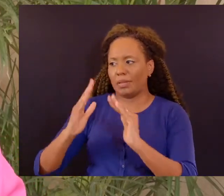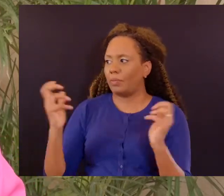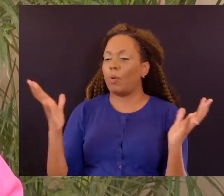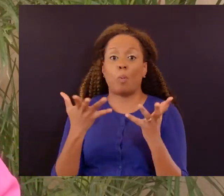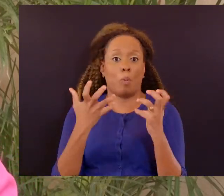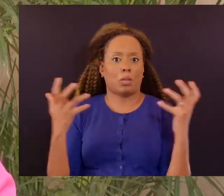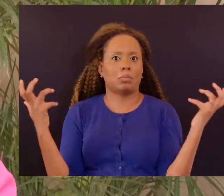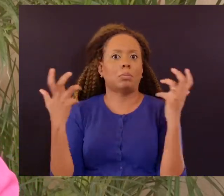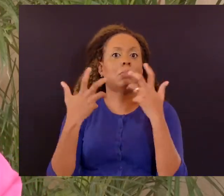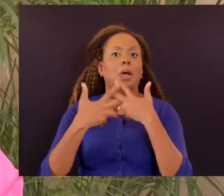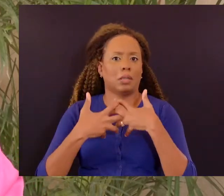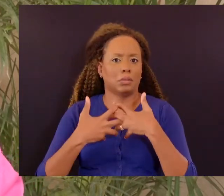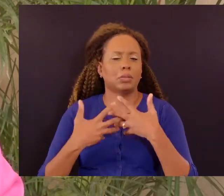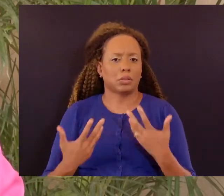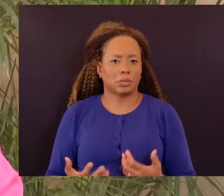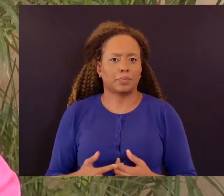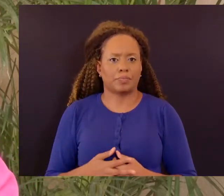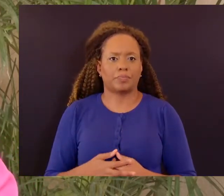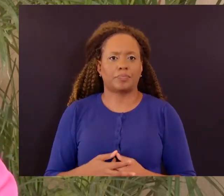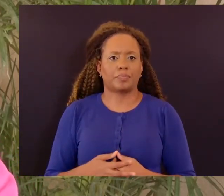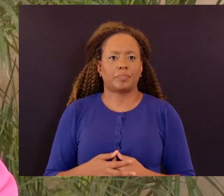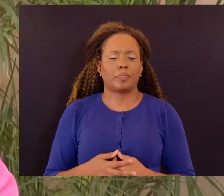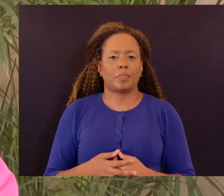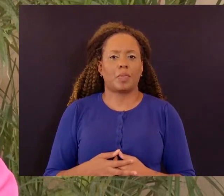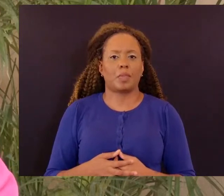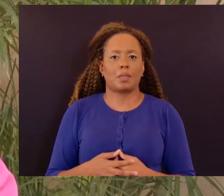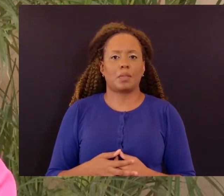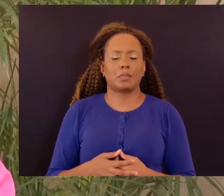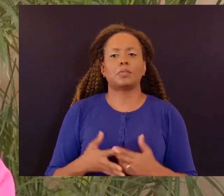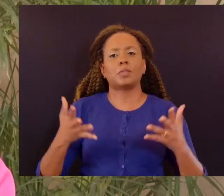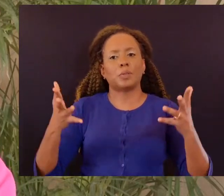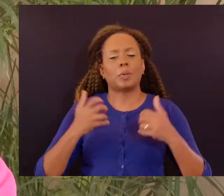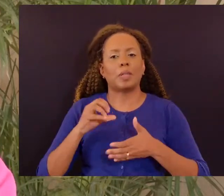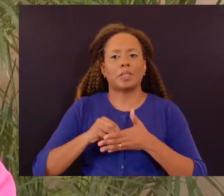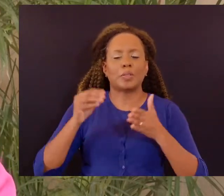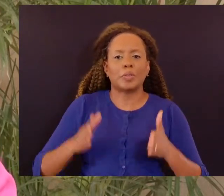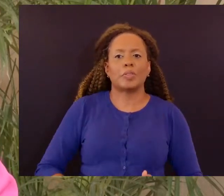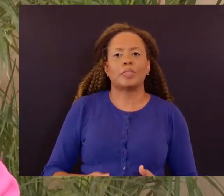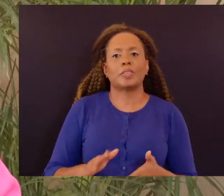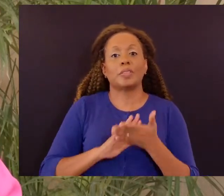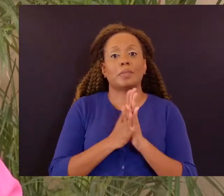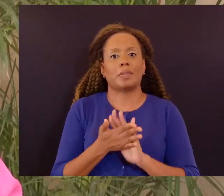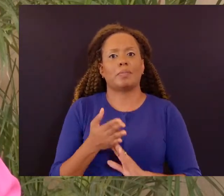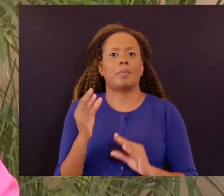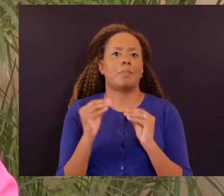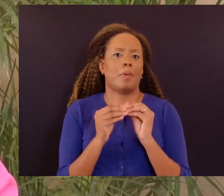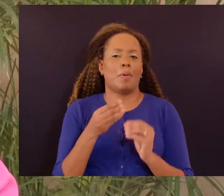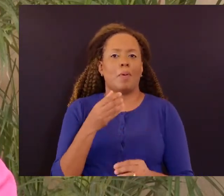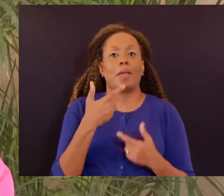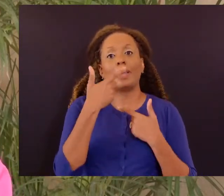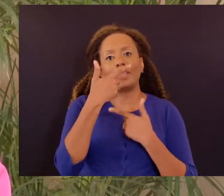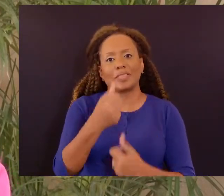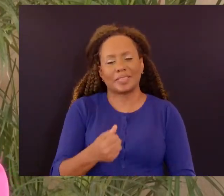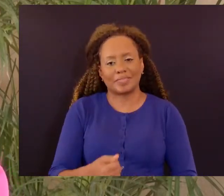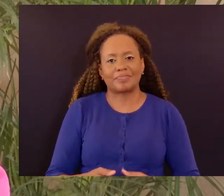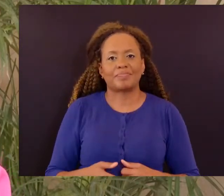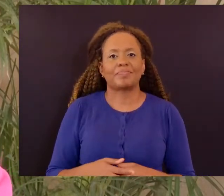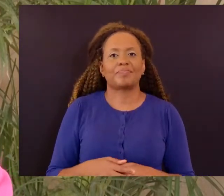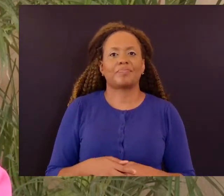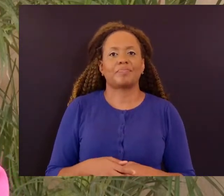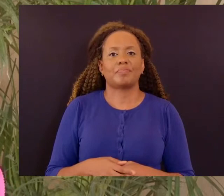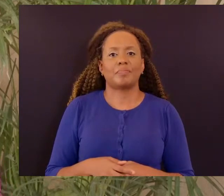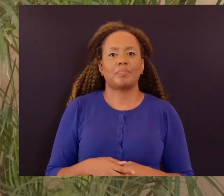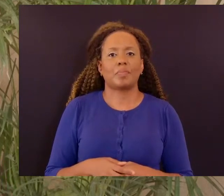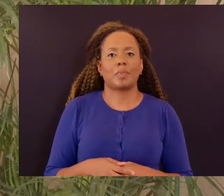are introducing to gain the attention and the interest of the students. So we are going to have